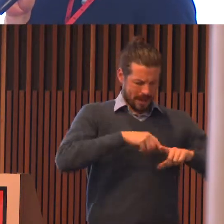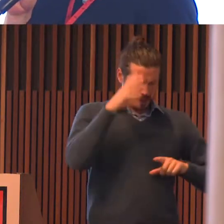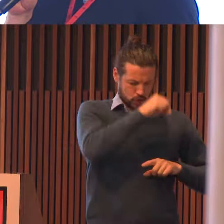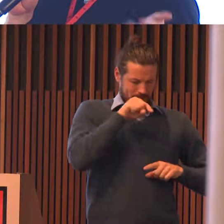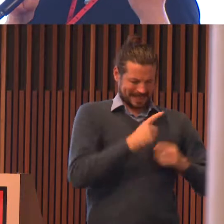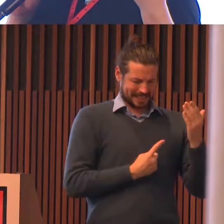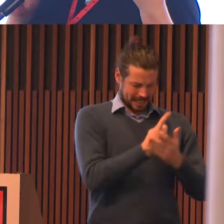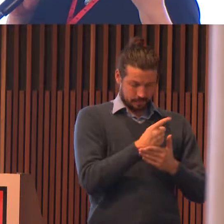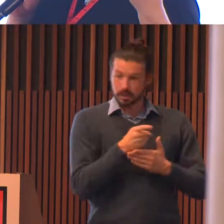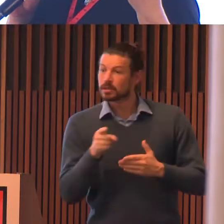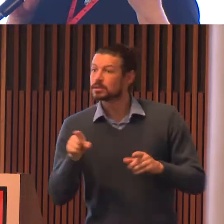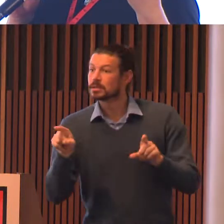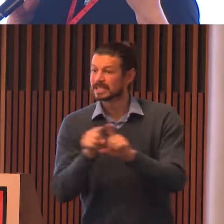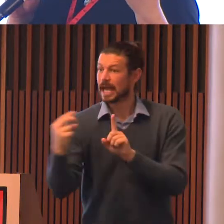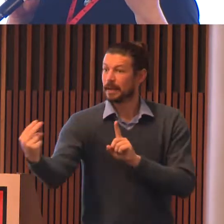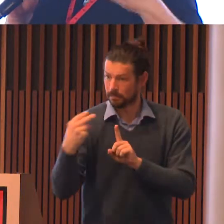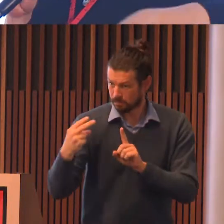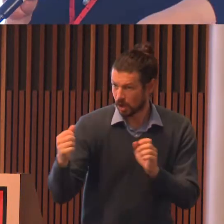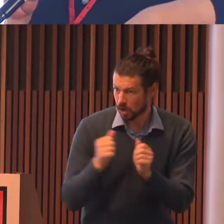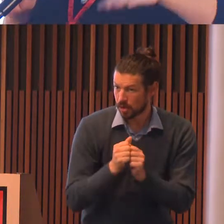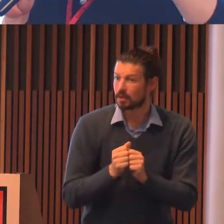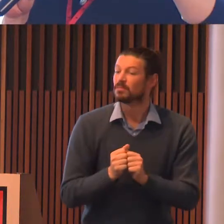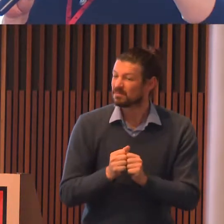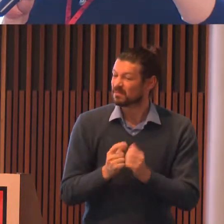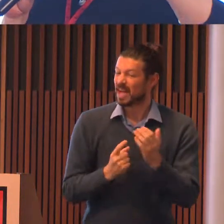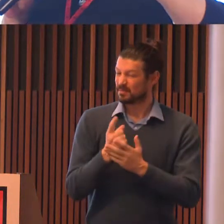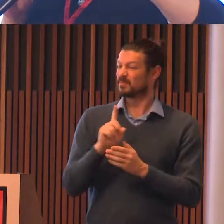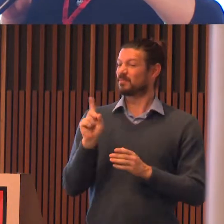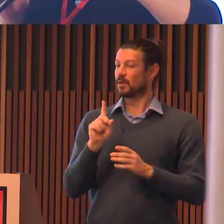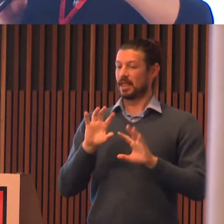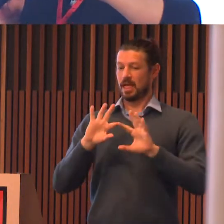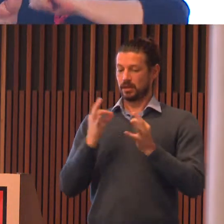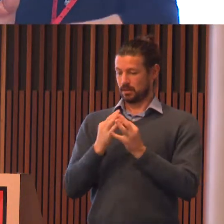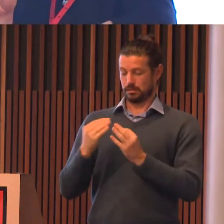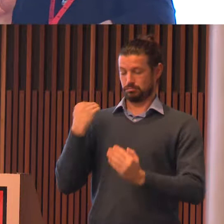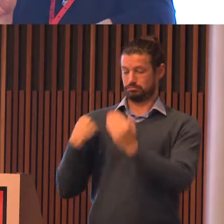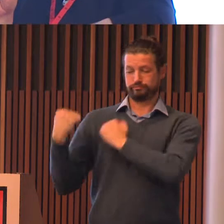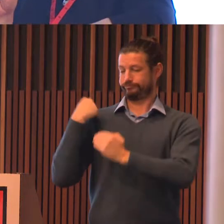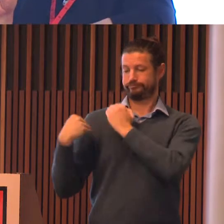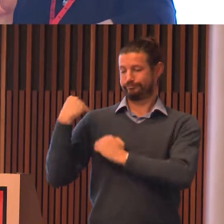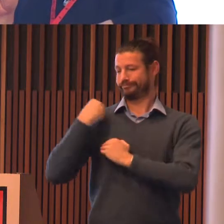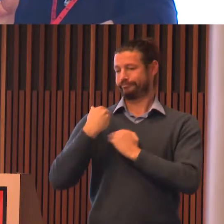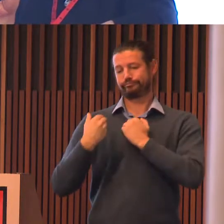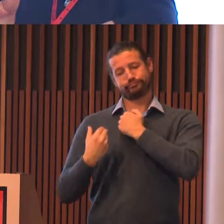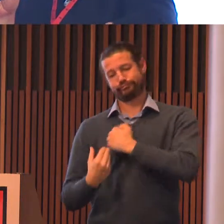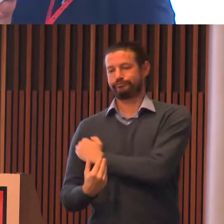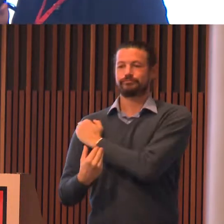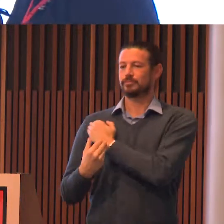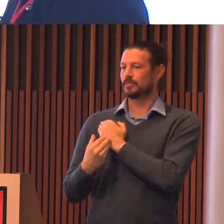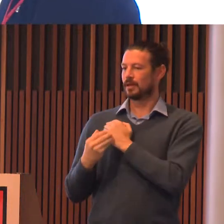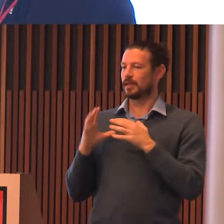happening. The agencies are being overrun with work in relation to the